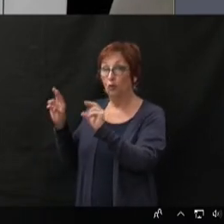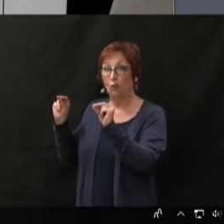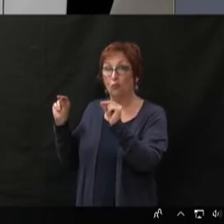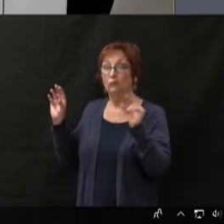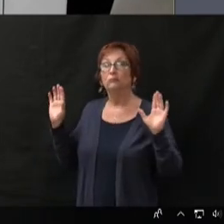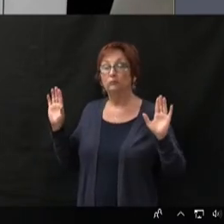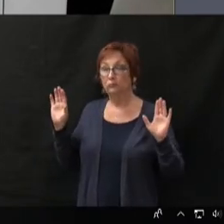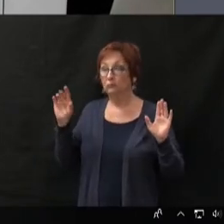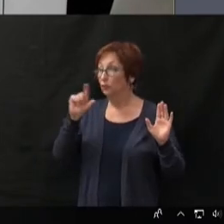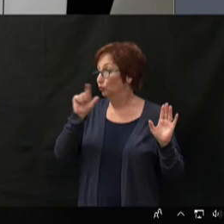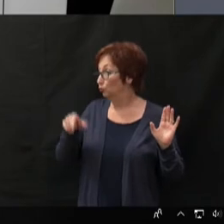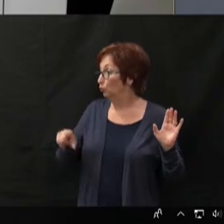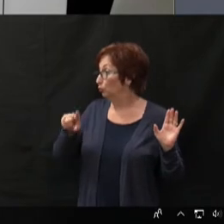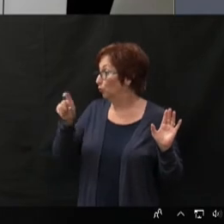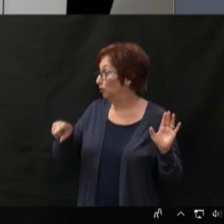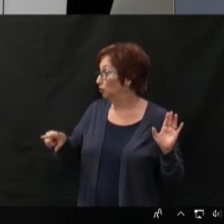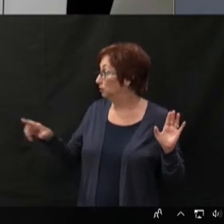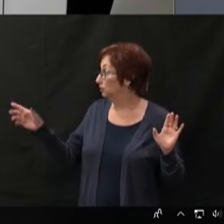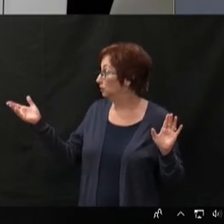Nope. Zoom questions?